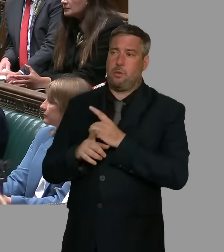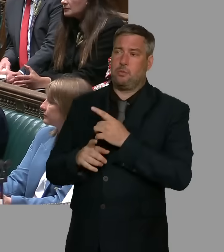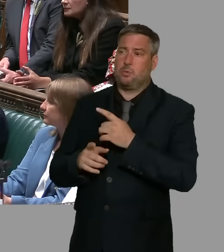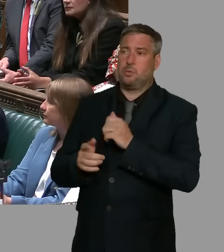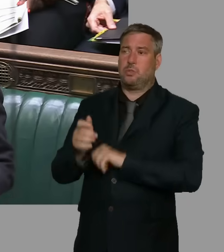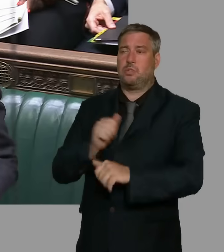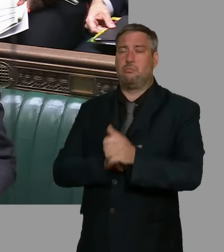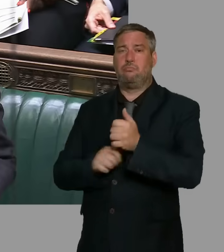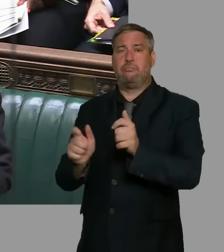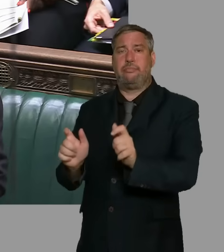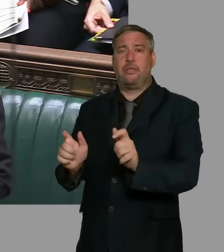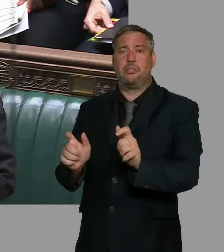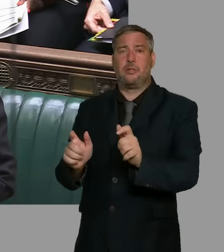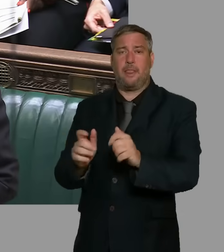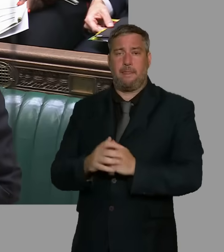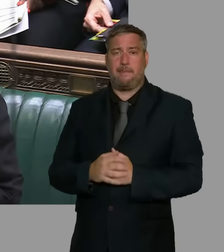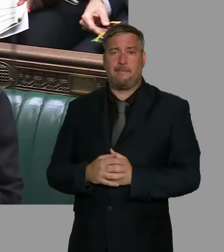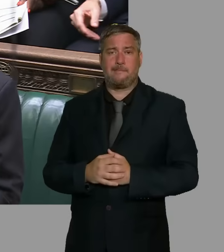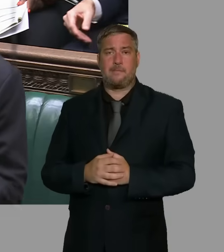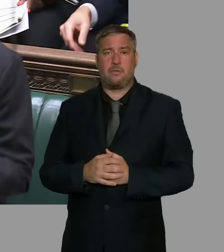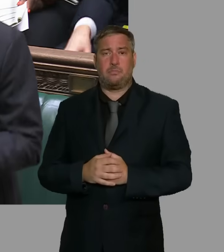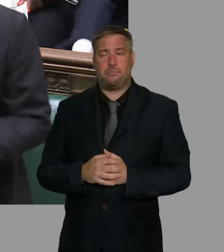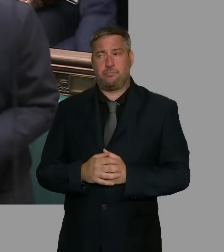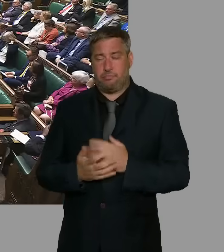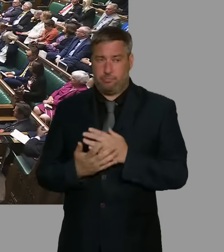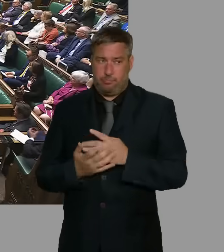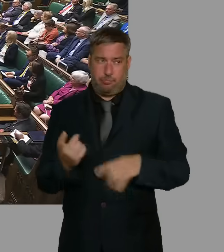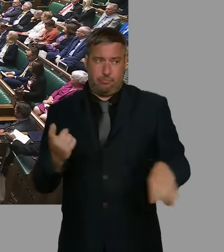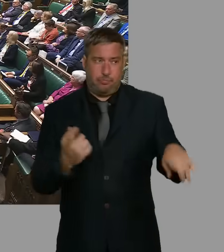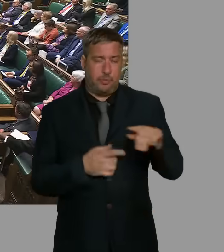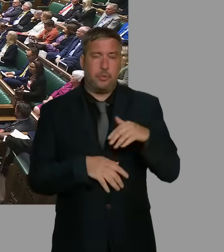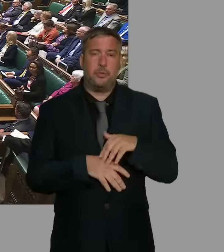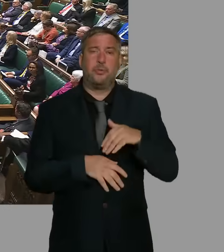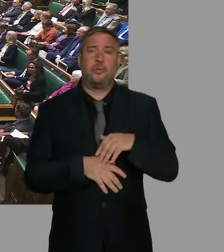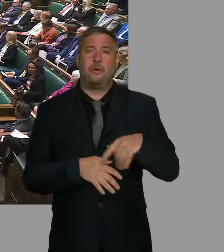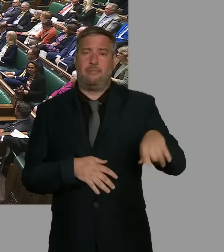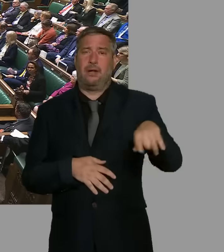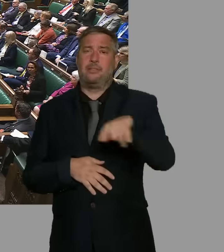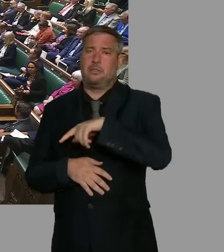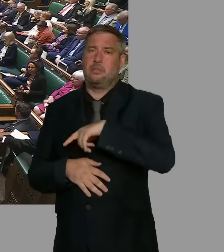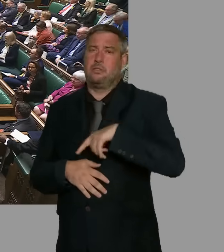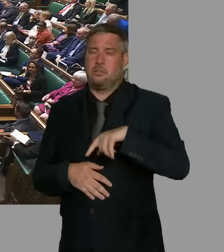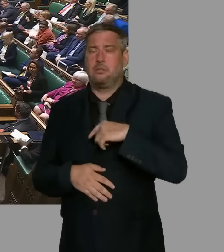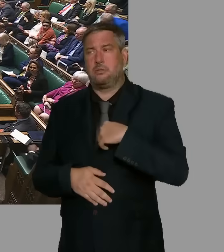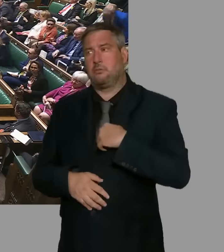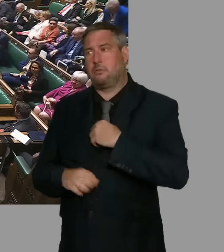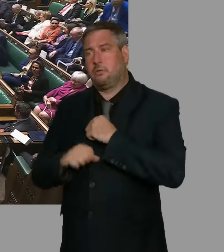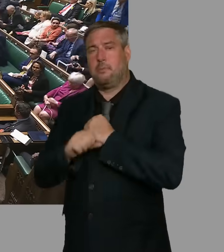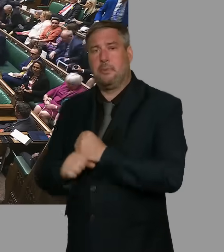to deal with suicide prevention. We'll let the front benches change over.